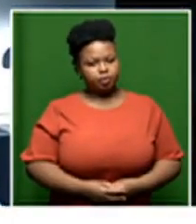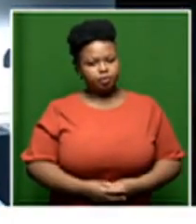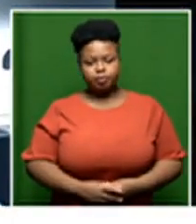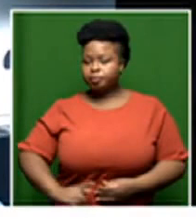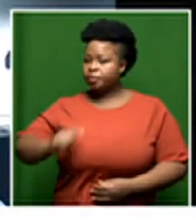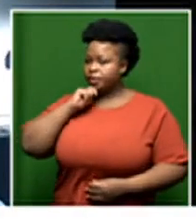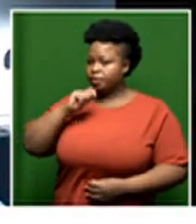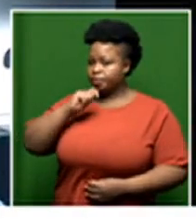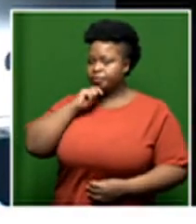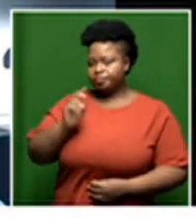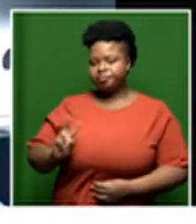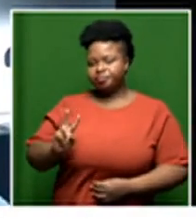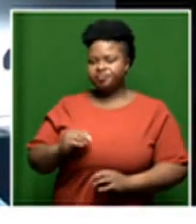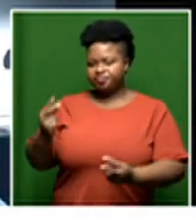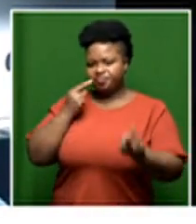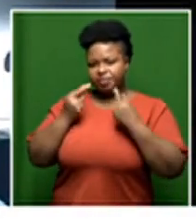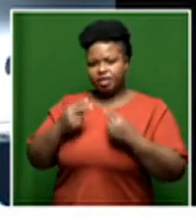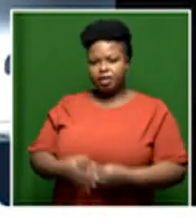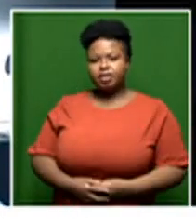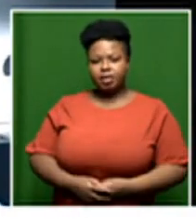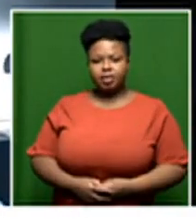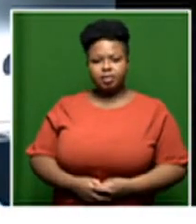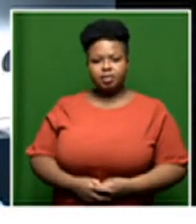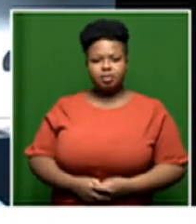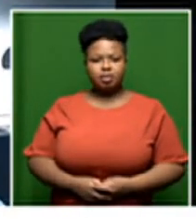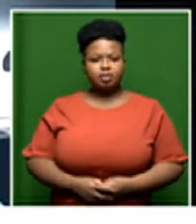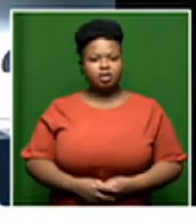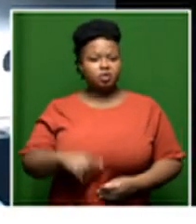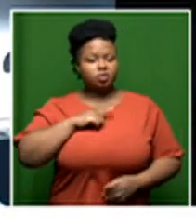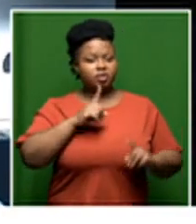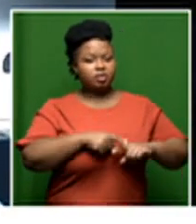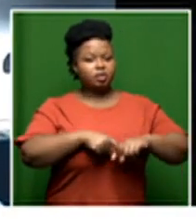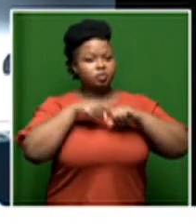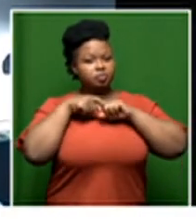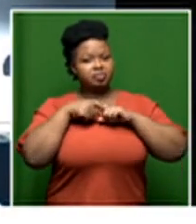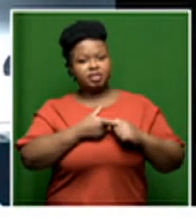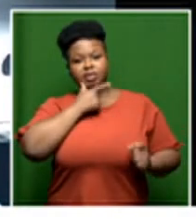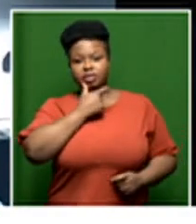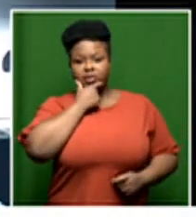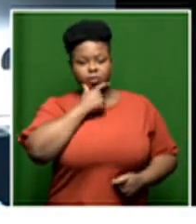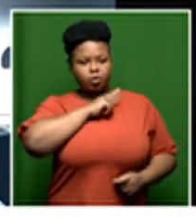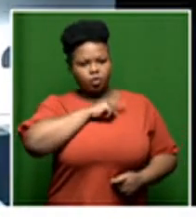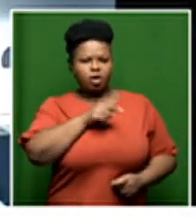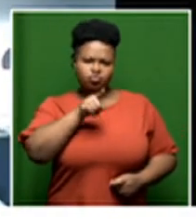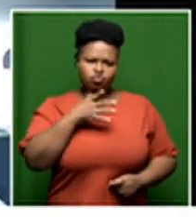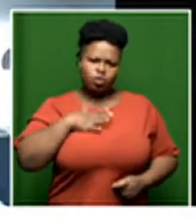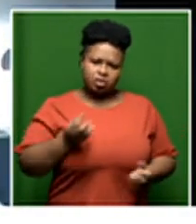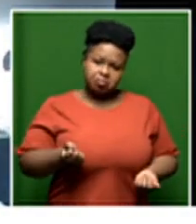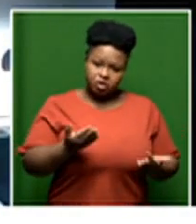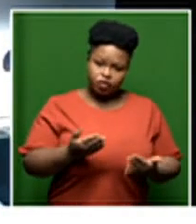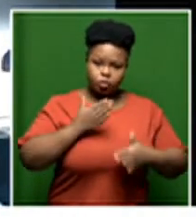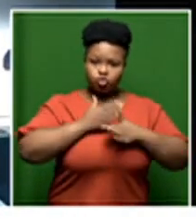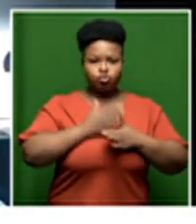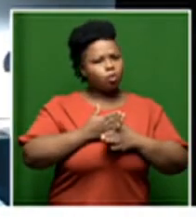Good morning, V, and good morning to the viewers. So after being halted in December when you wanted to offer Eymael